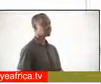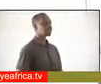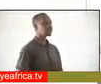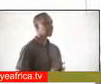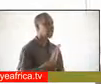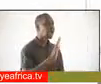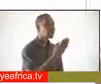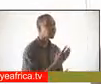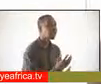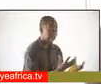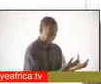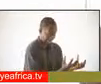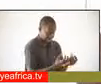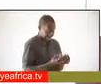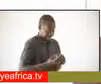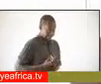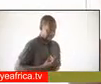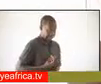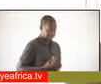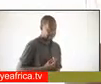it should be captivating